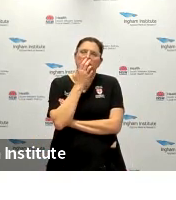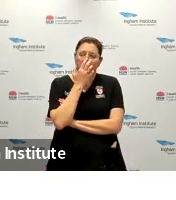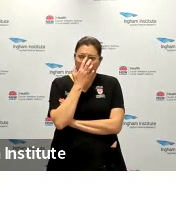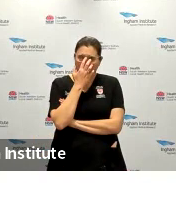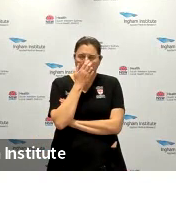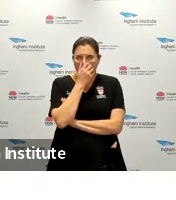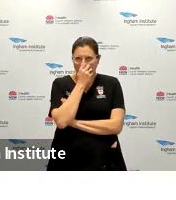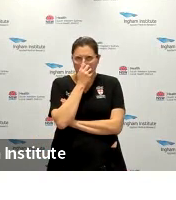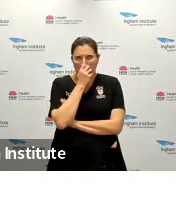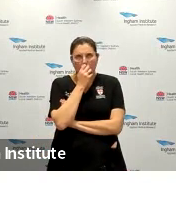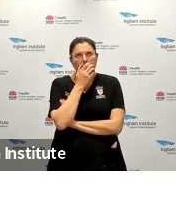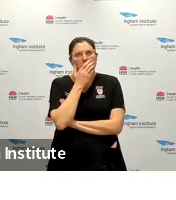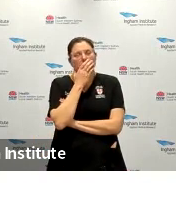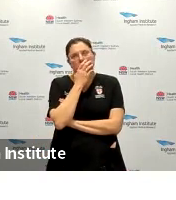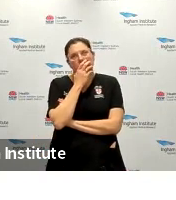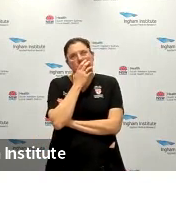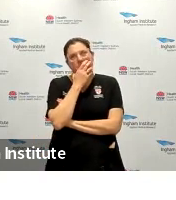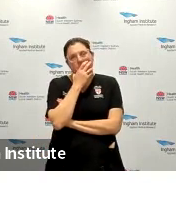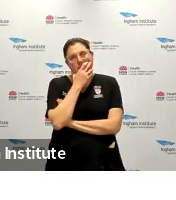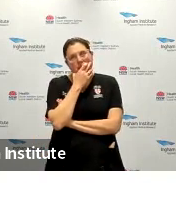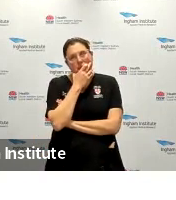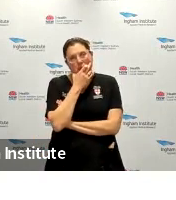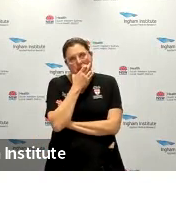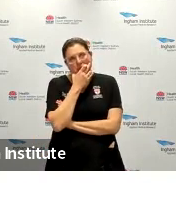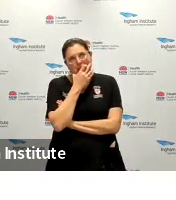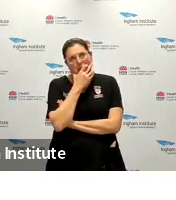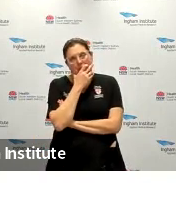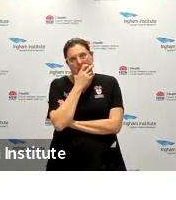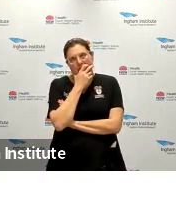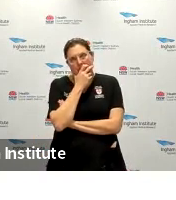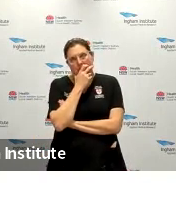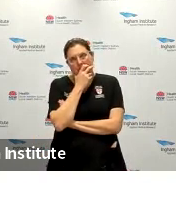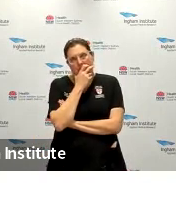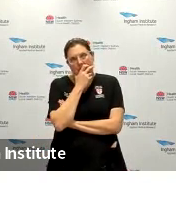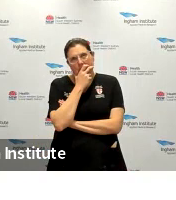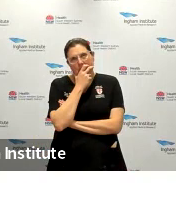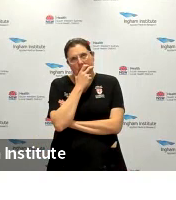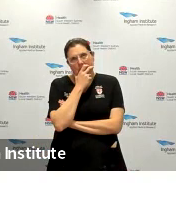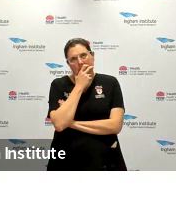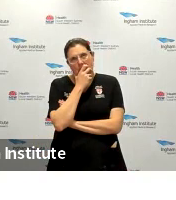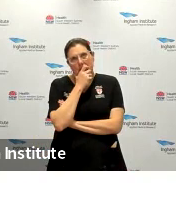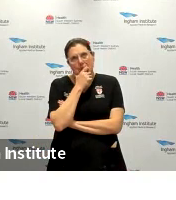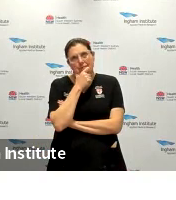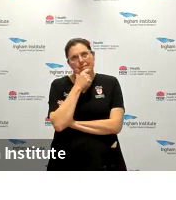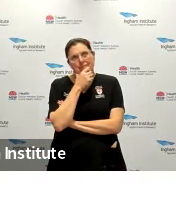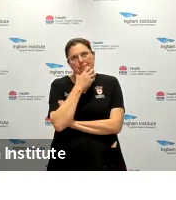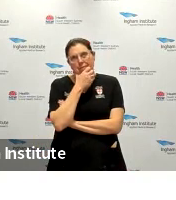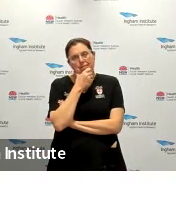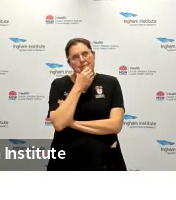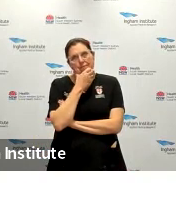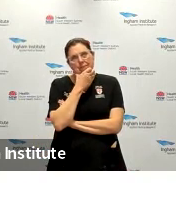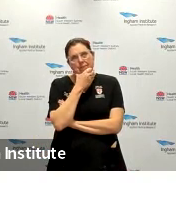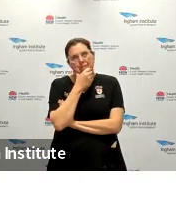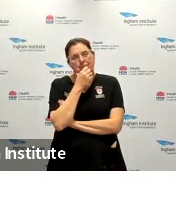every time we washed the blood with a pheresis procedure, we saw a decrease in the placental, in the soluble flat